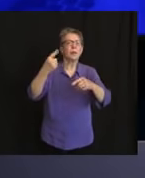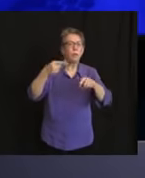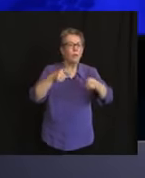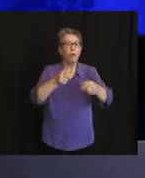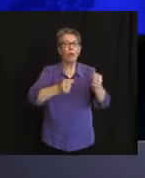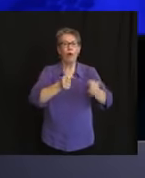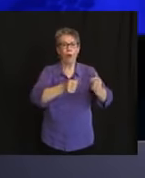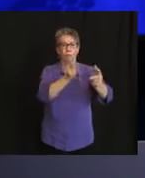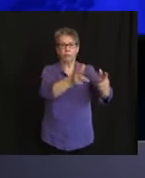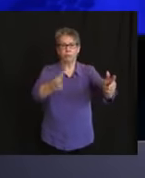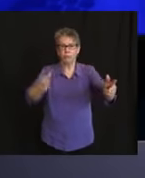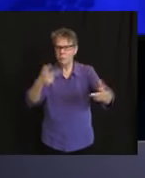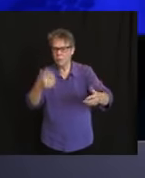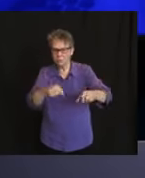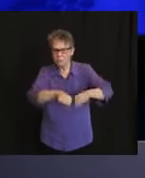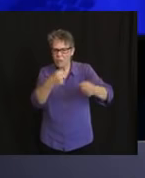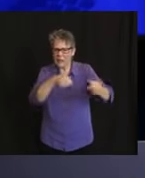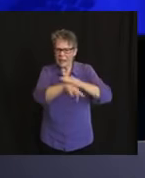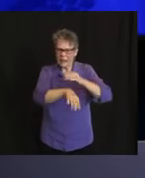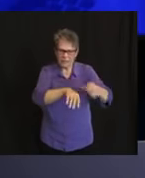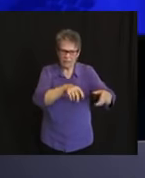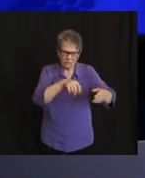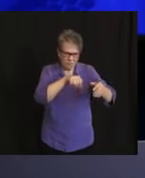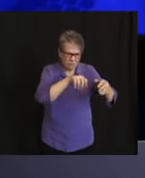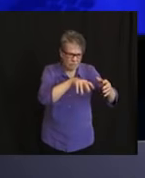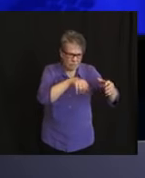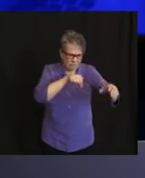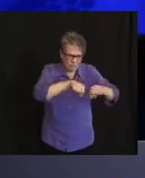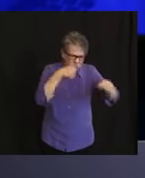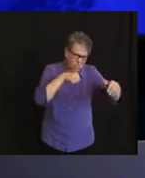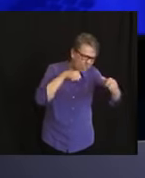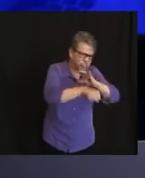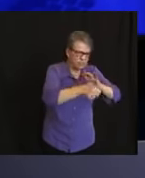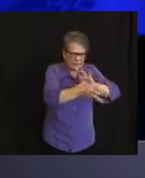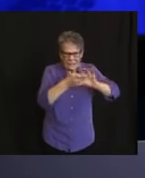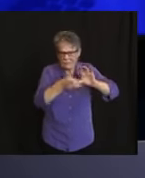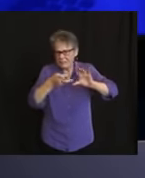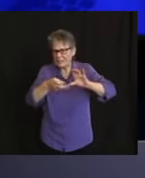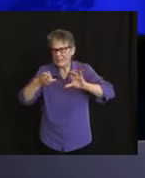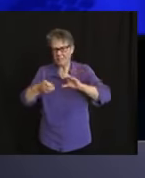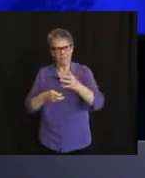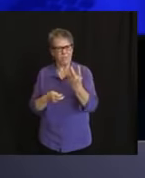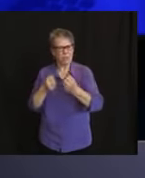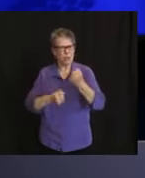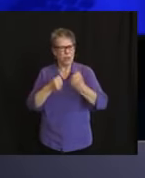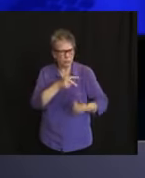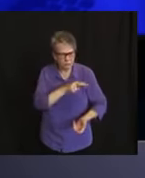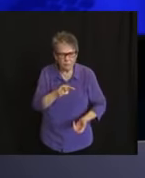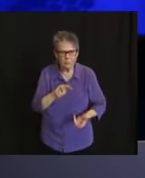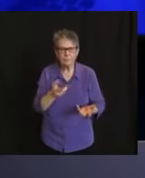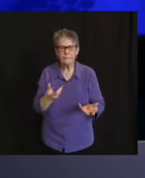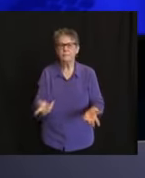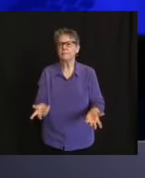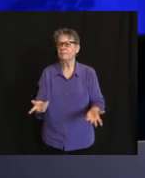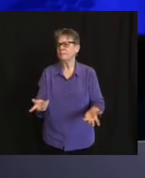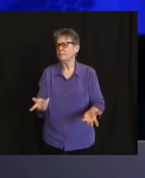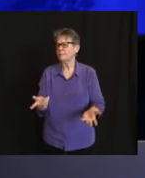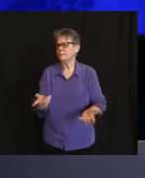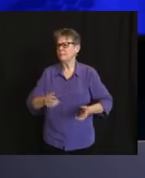County. In Lakewood, 8 subjects were cited for using a closed school in violation of the